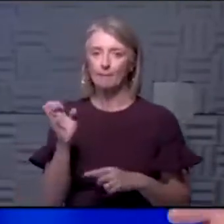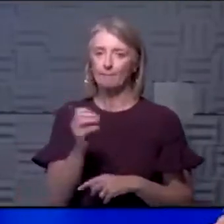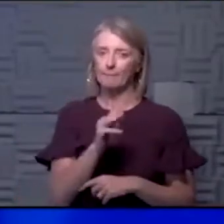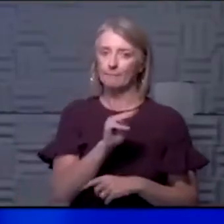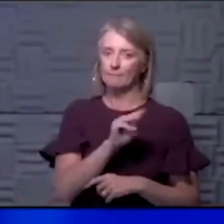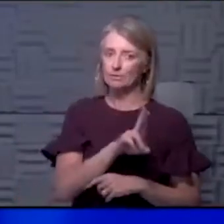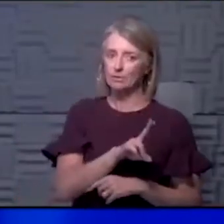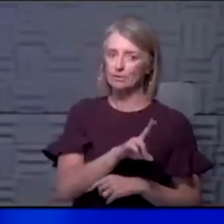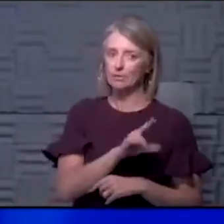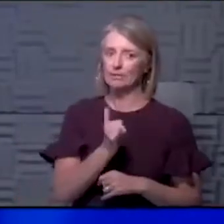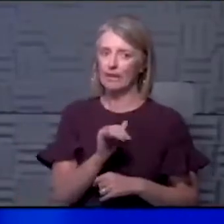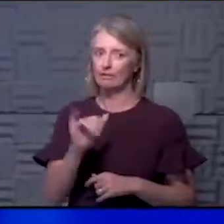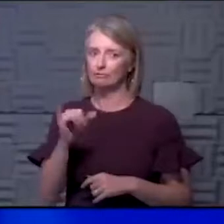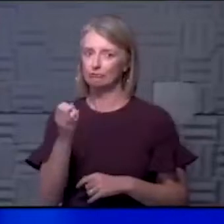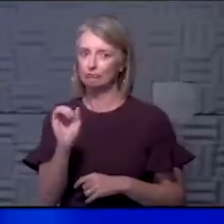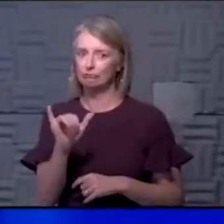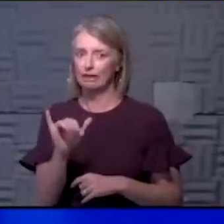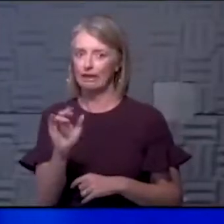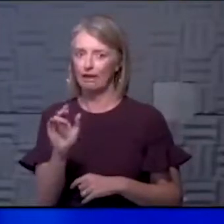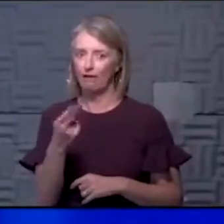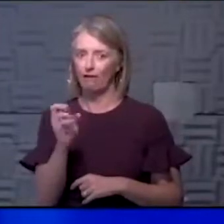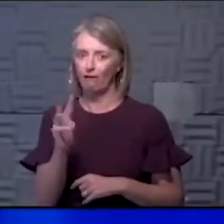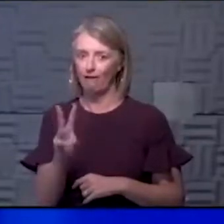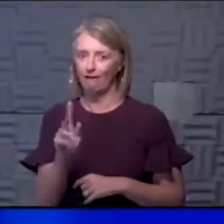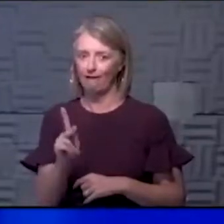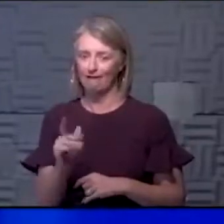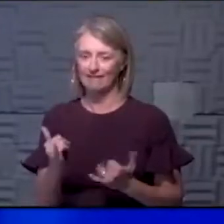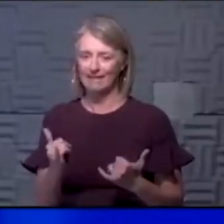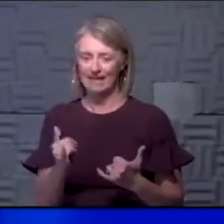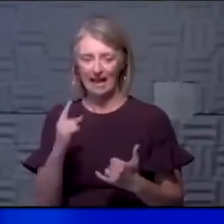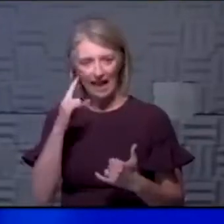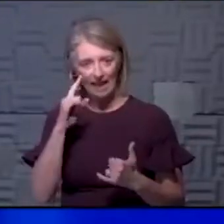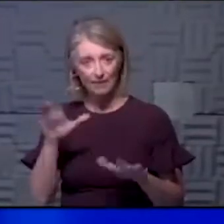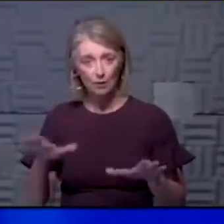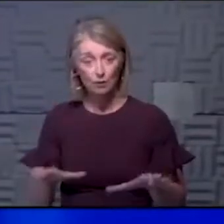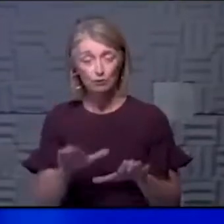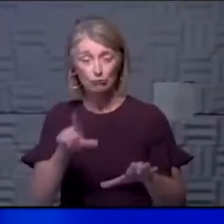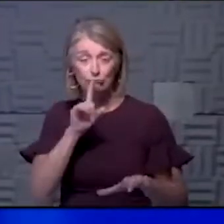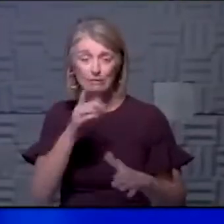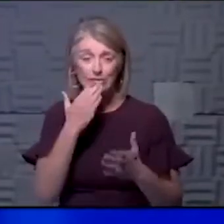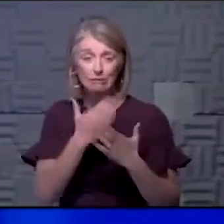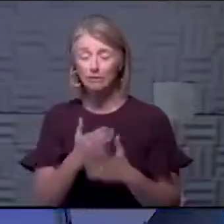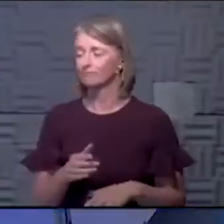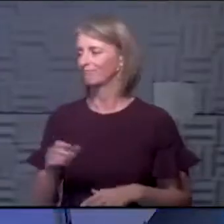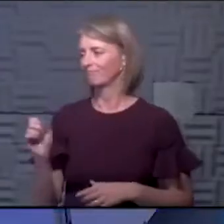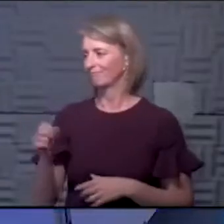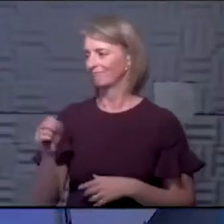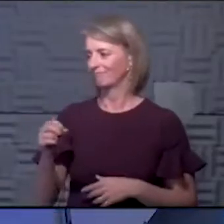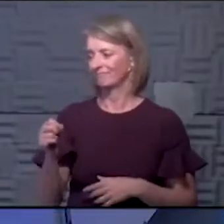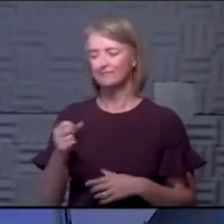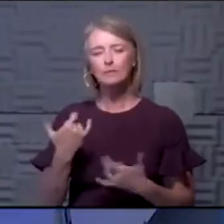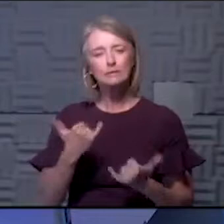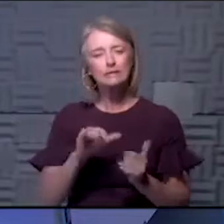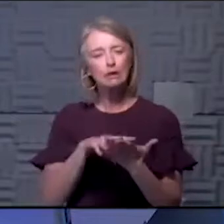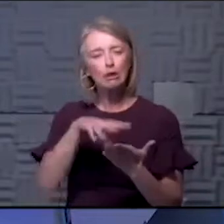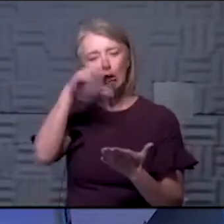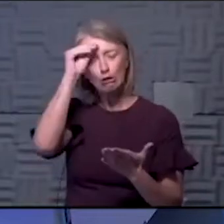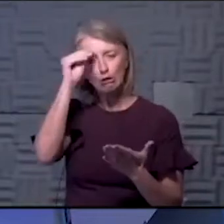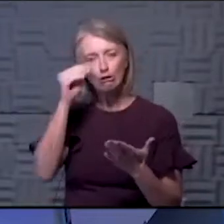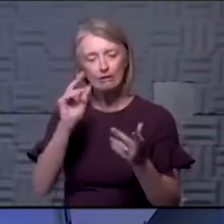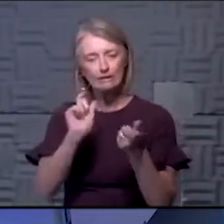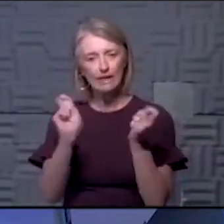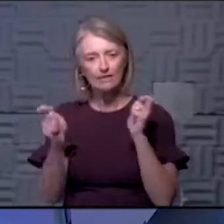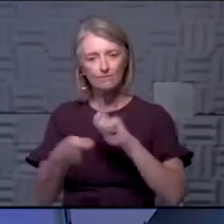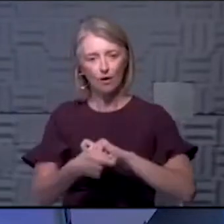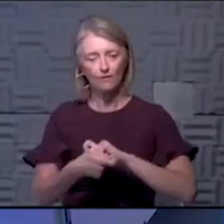I'm a Jayhawk, and I look at this, and I think we're doing really good. We are, but we're learning and evolving. And